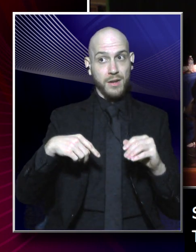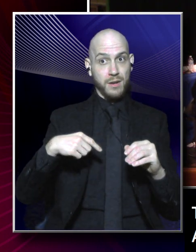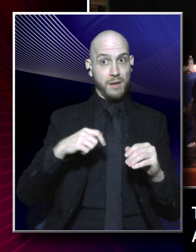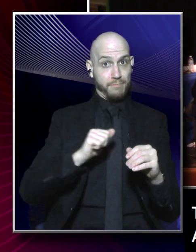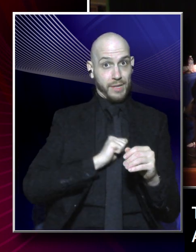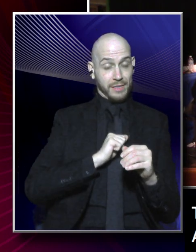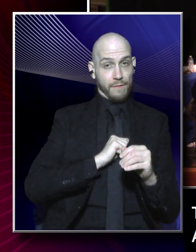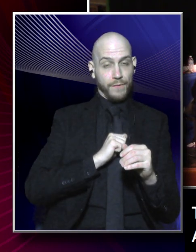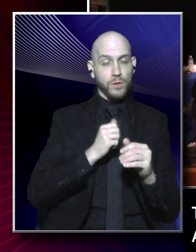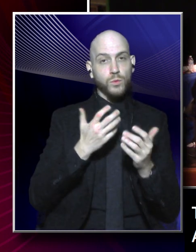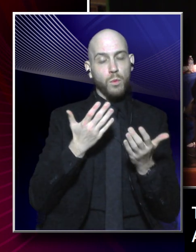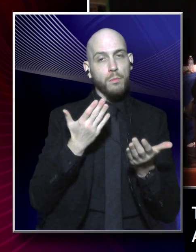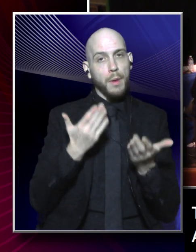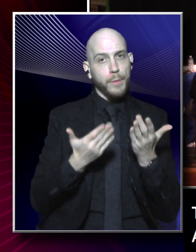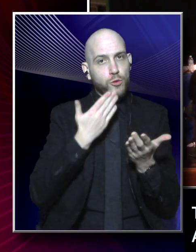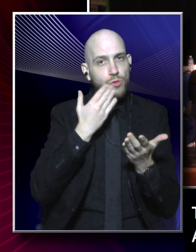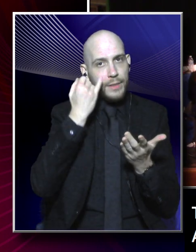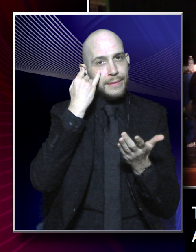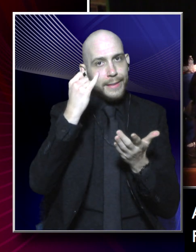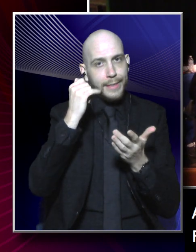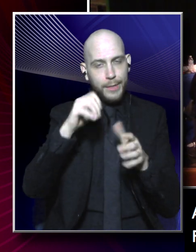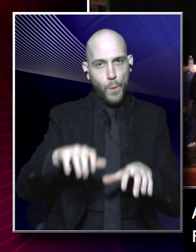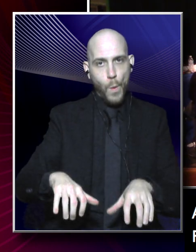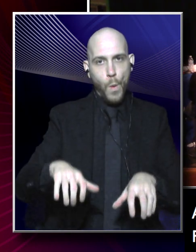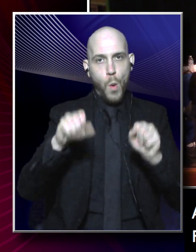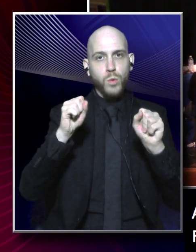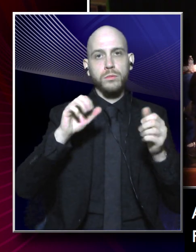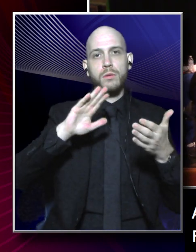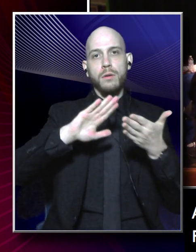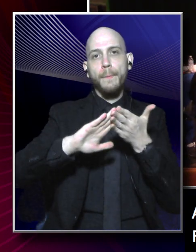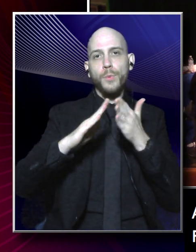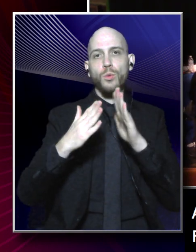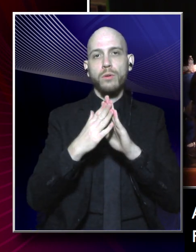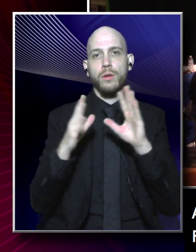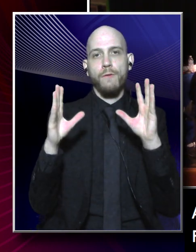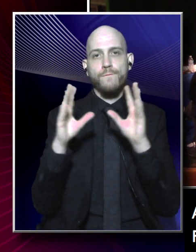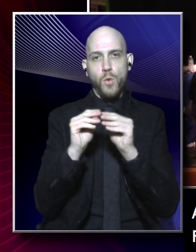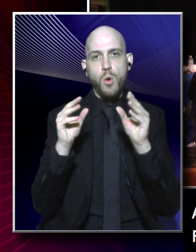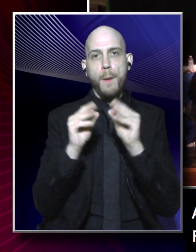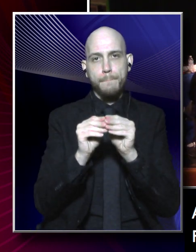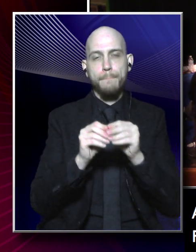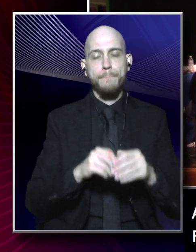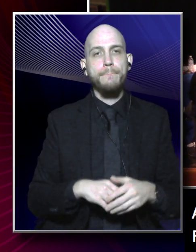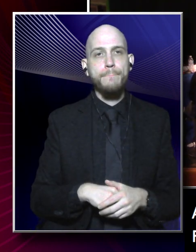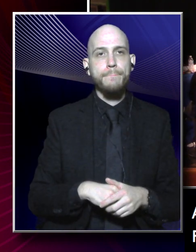of community forum established for that. Thank you. Gordon.